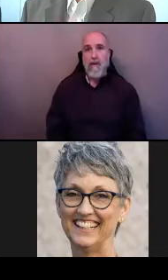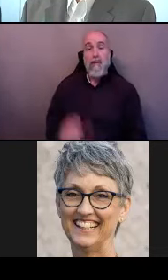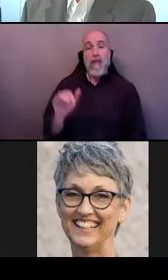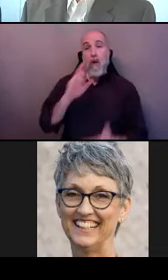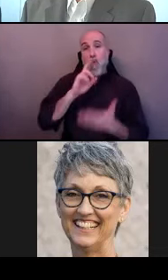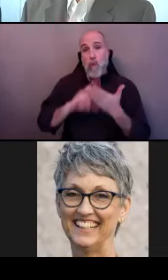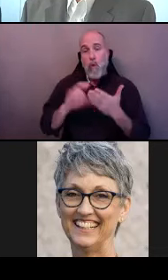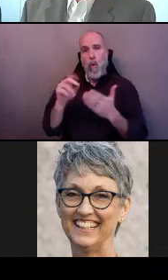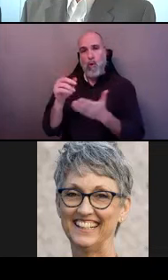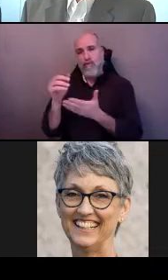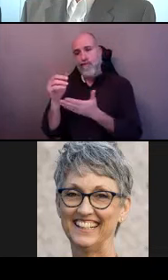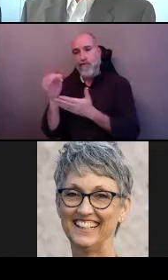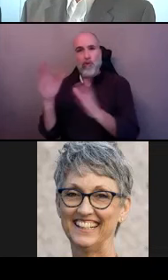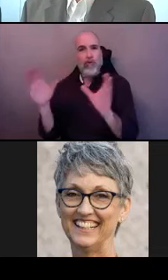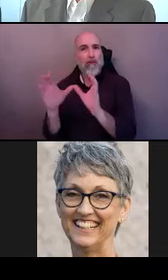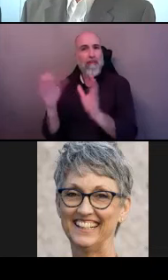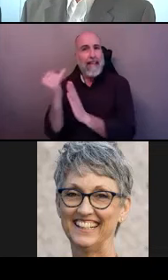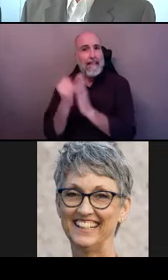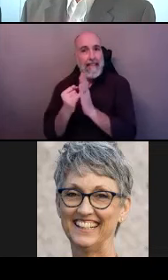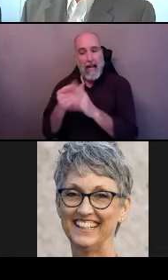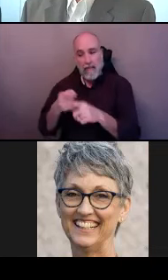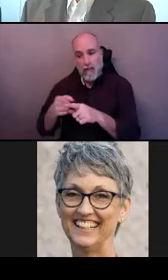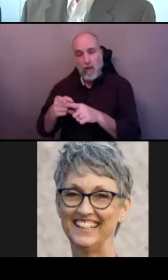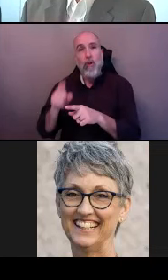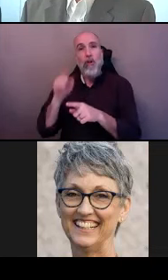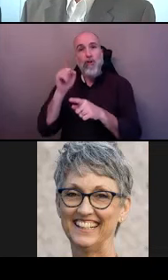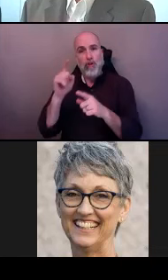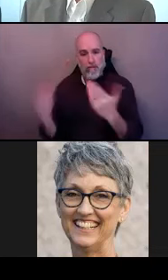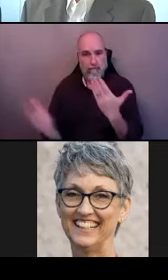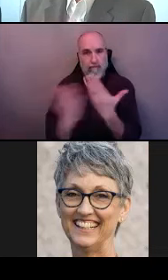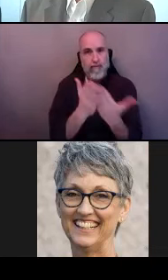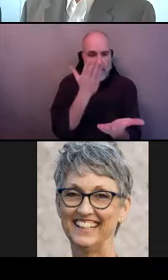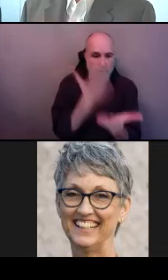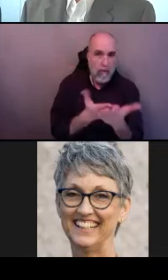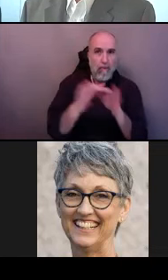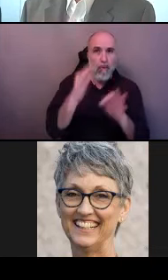certified design professional shall substantiate the request for the waiver.